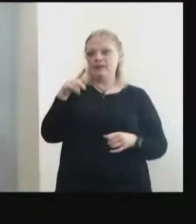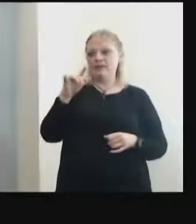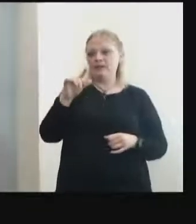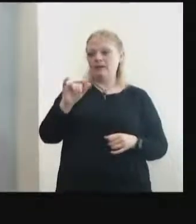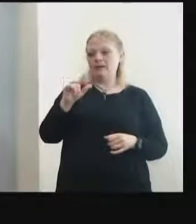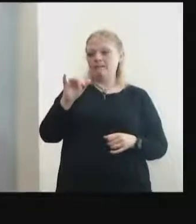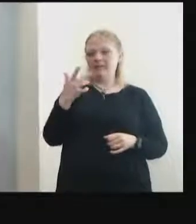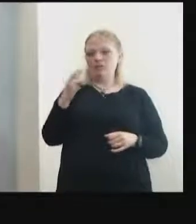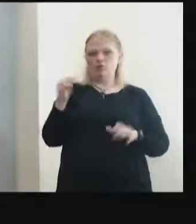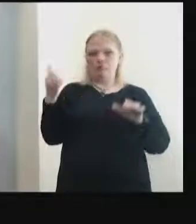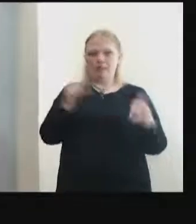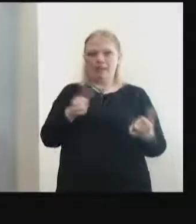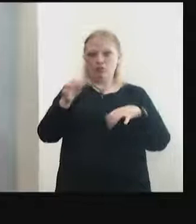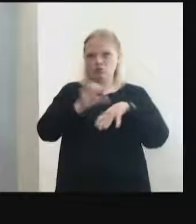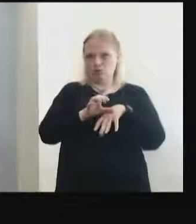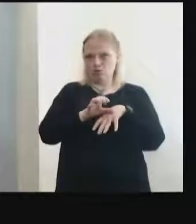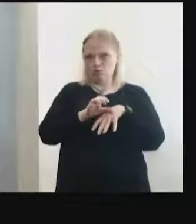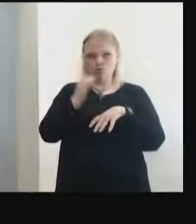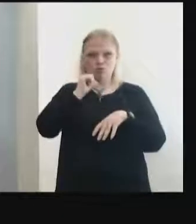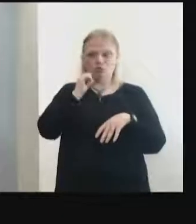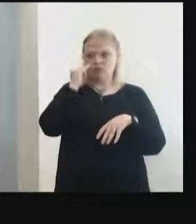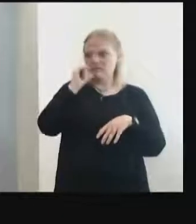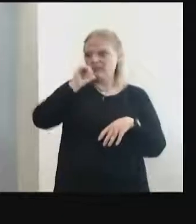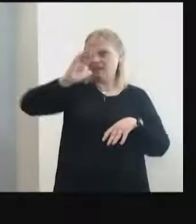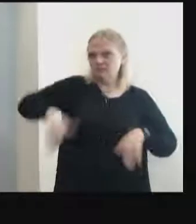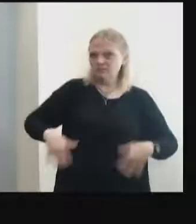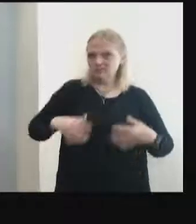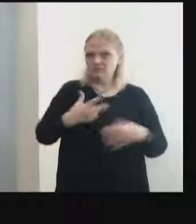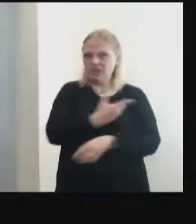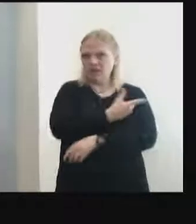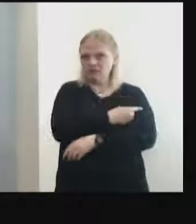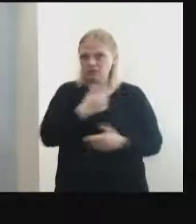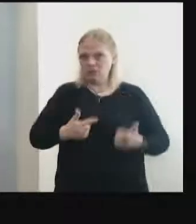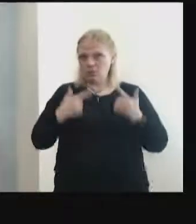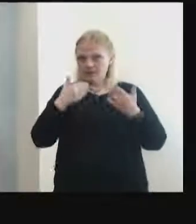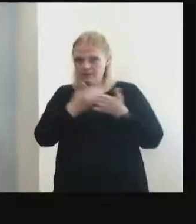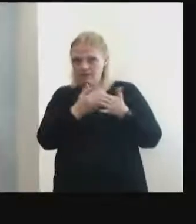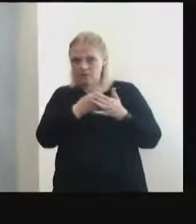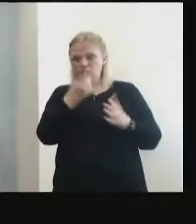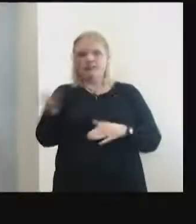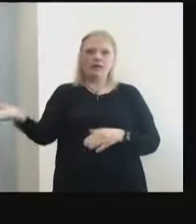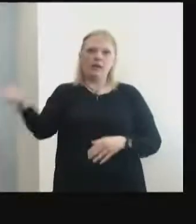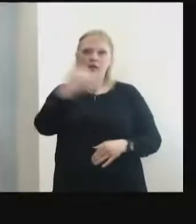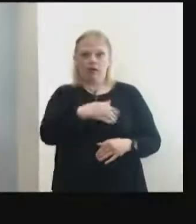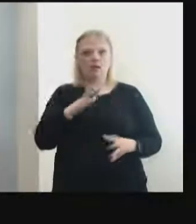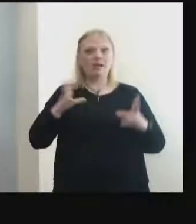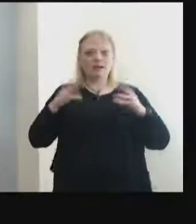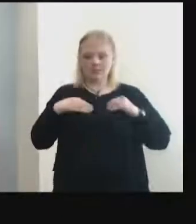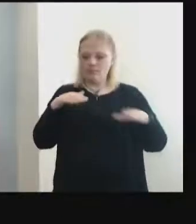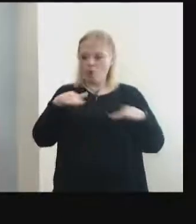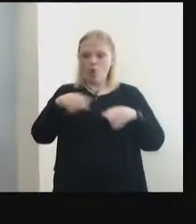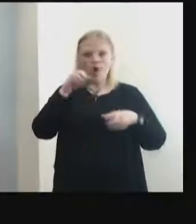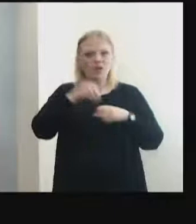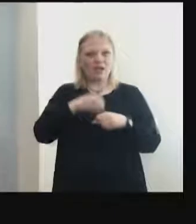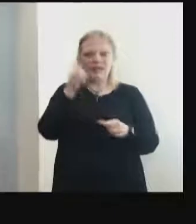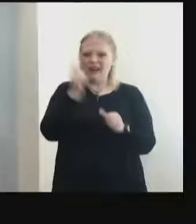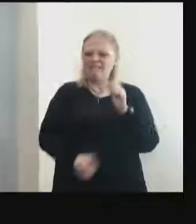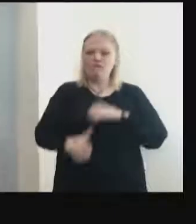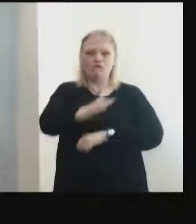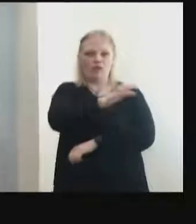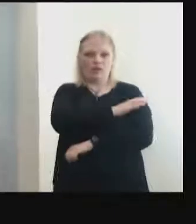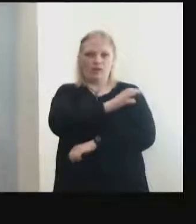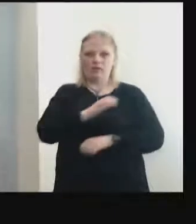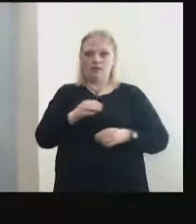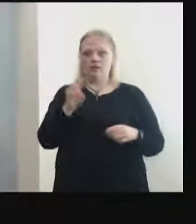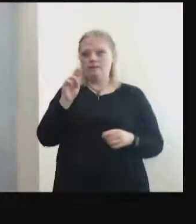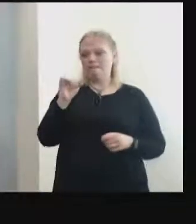Church. If you haven't got vaccinated yet and live near there, just come on down. We take walk-ins in every single clinic. On